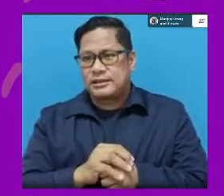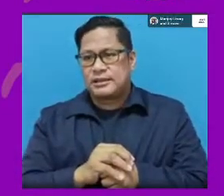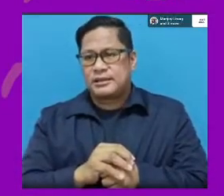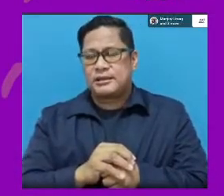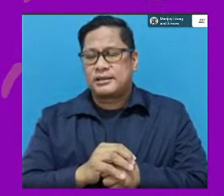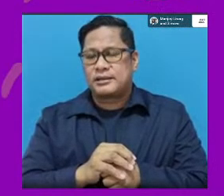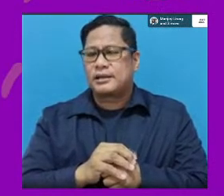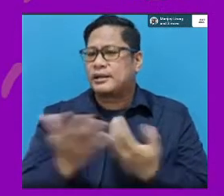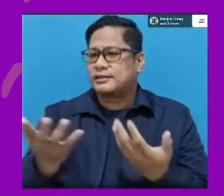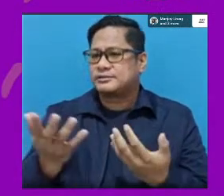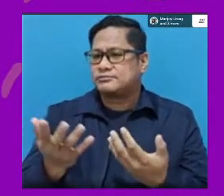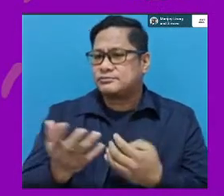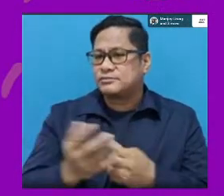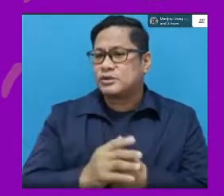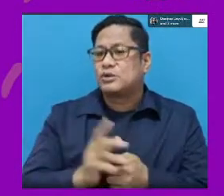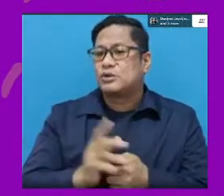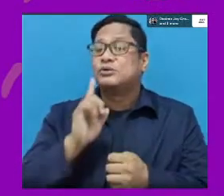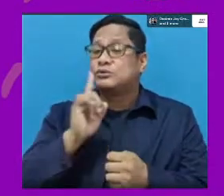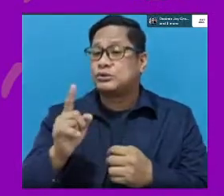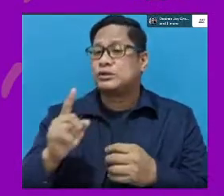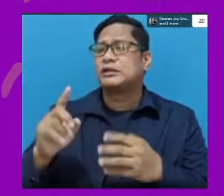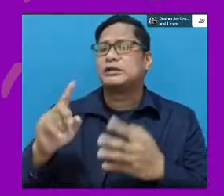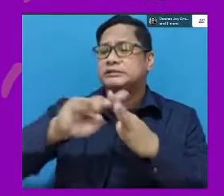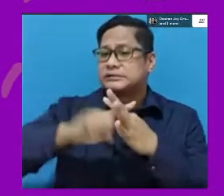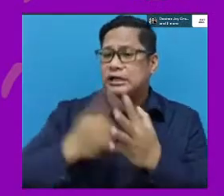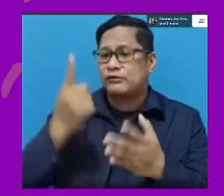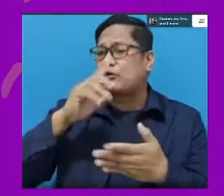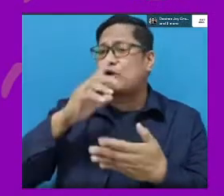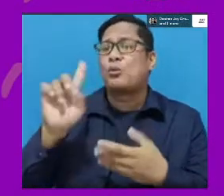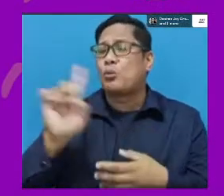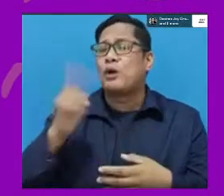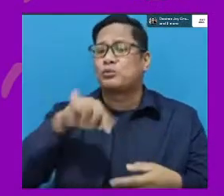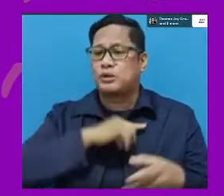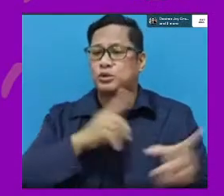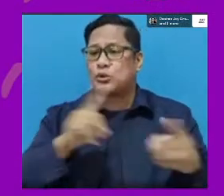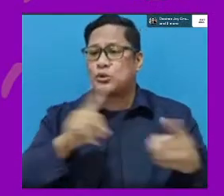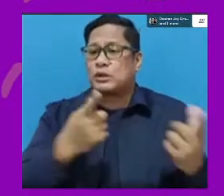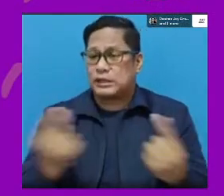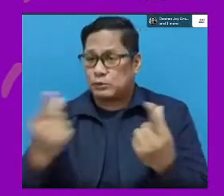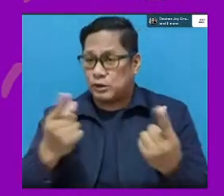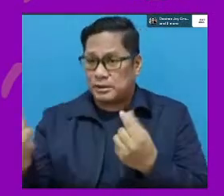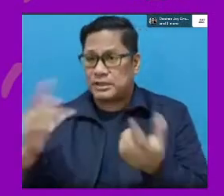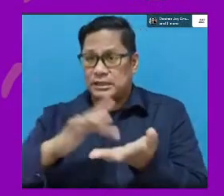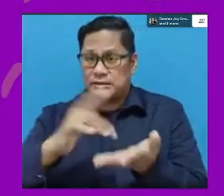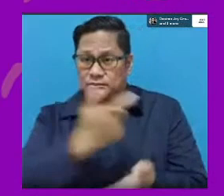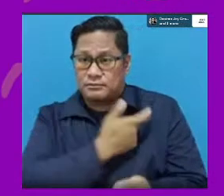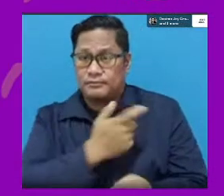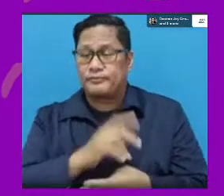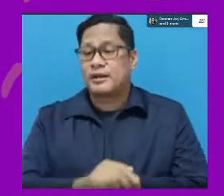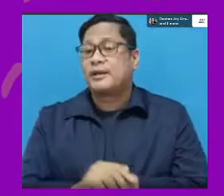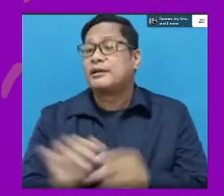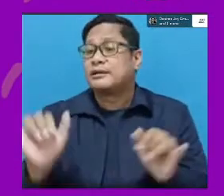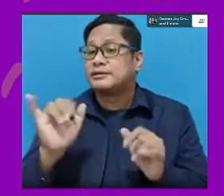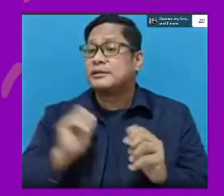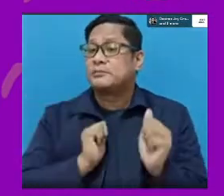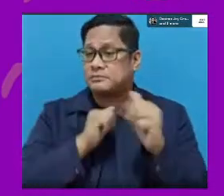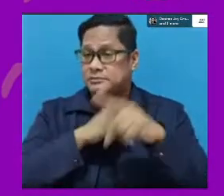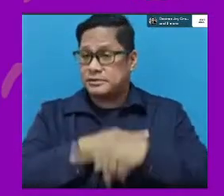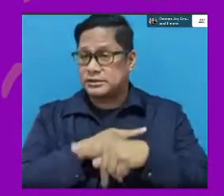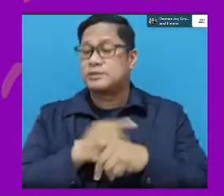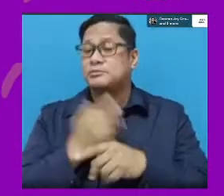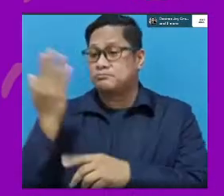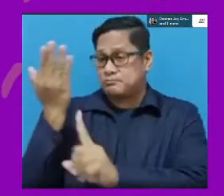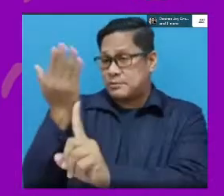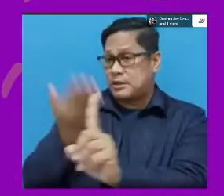as a backbone of everything that we're doing as we're rolling this out. I also really appreciated that Commissioner